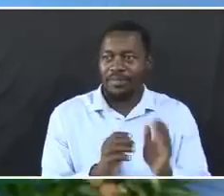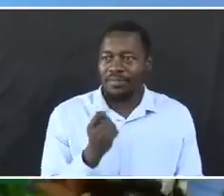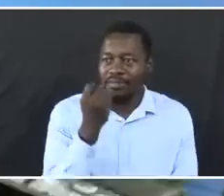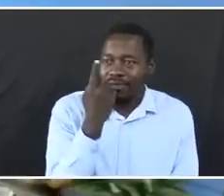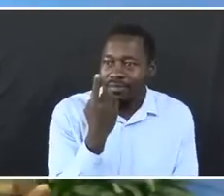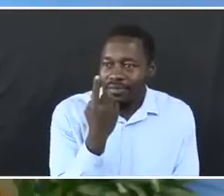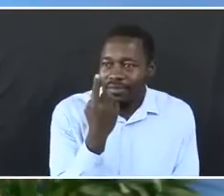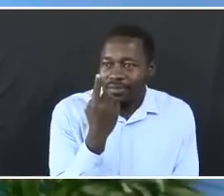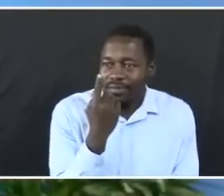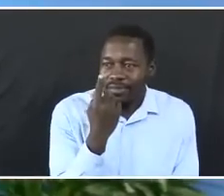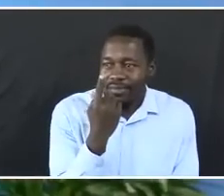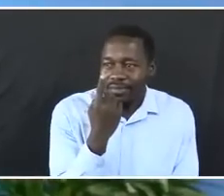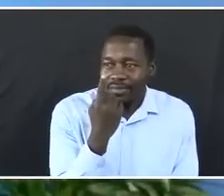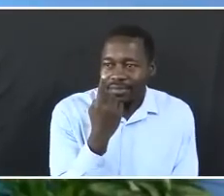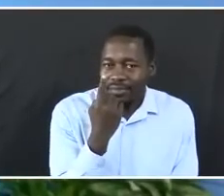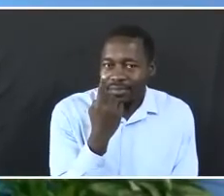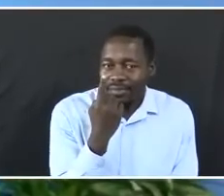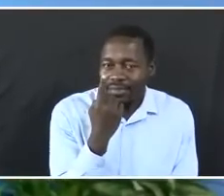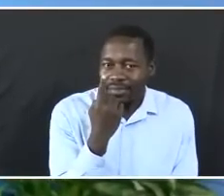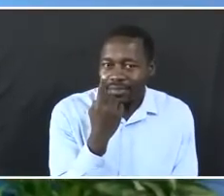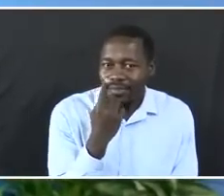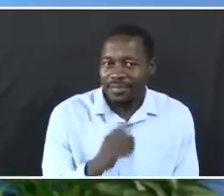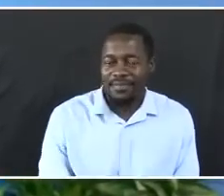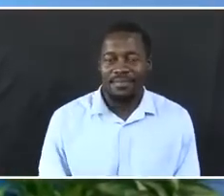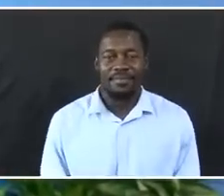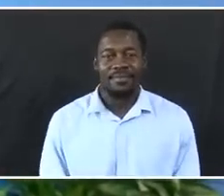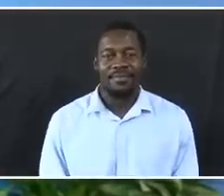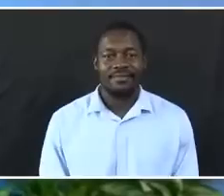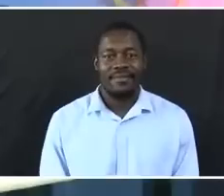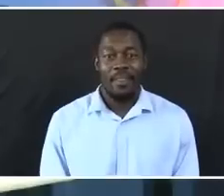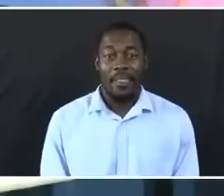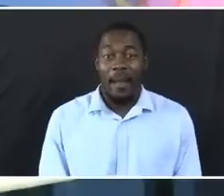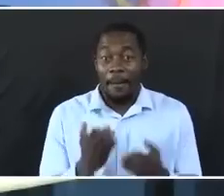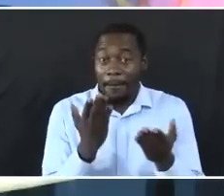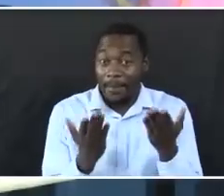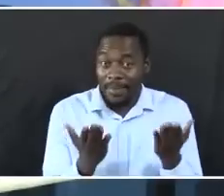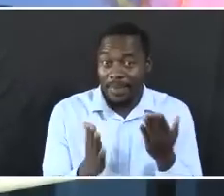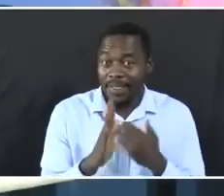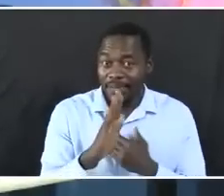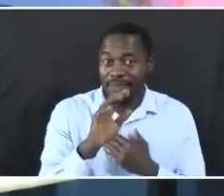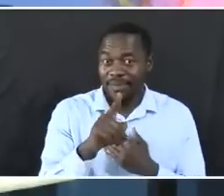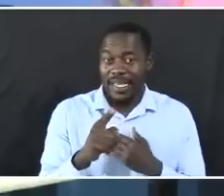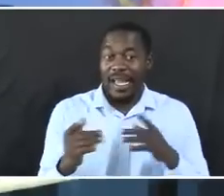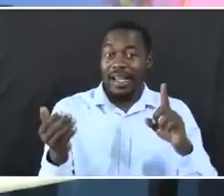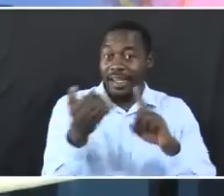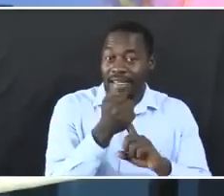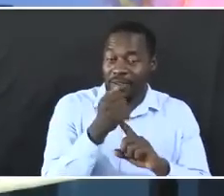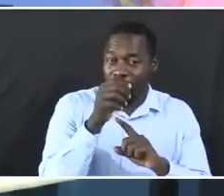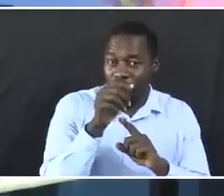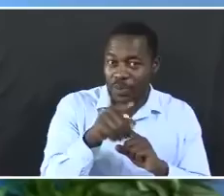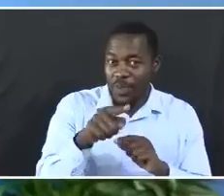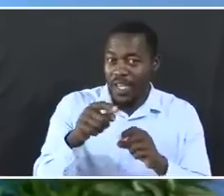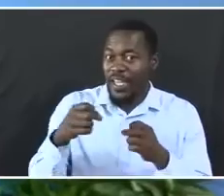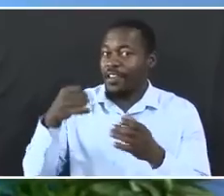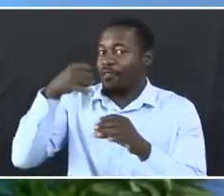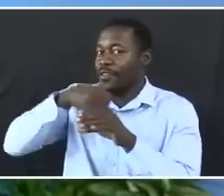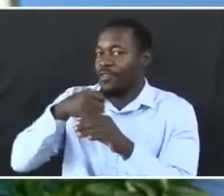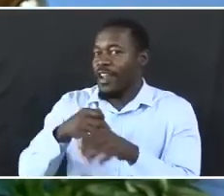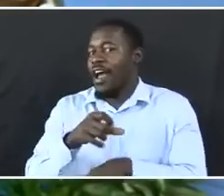maybe we have not been caught on the act of adultery. But how many of us